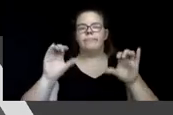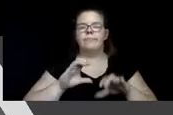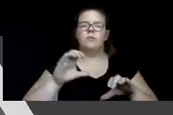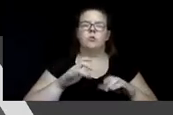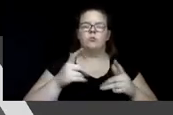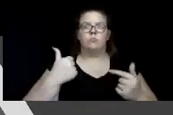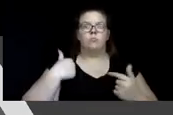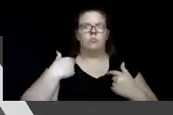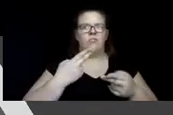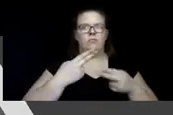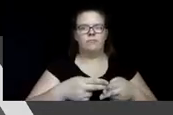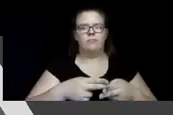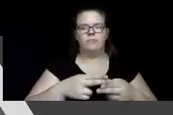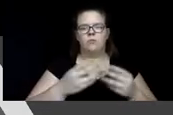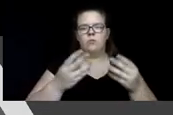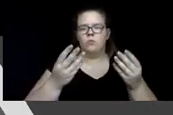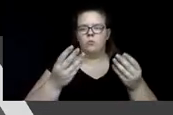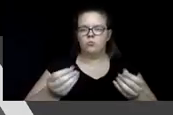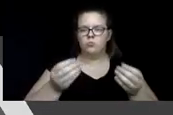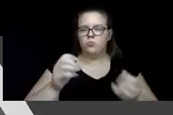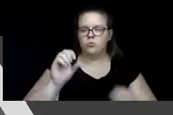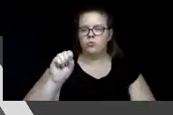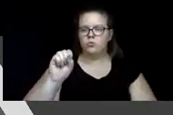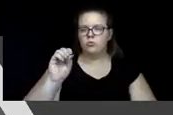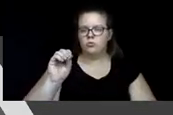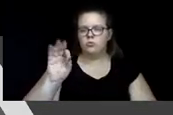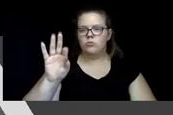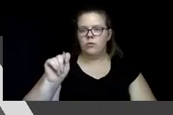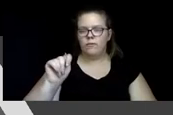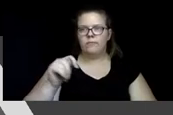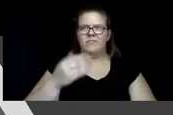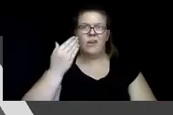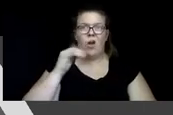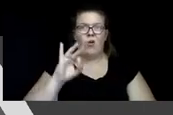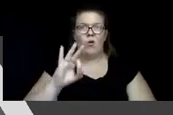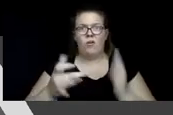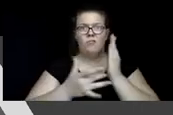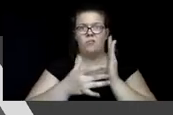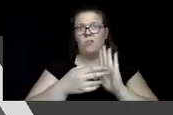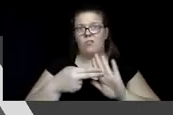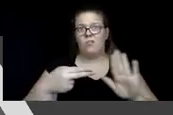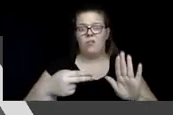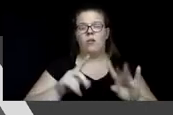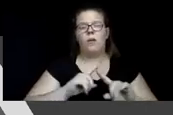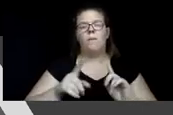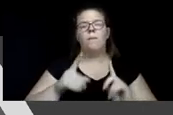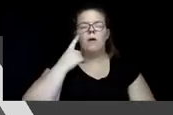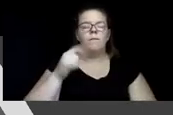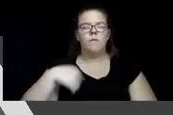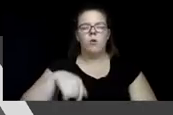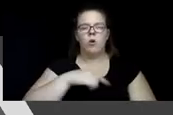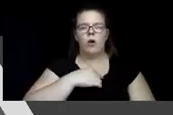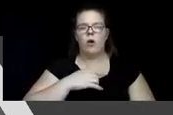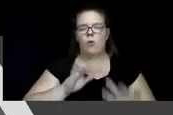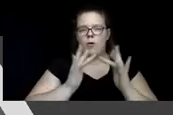I referred to as a soft opening. I don't think that was technically the term, for our network. So the New York,